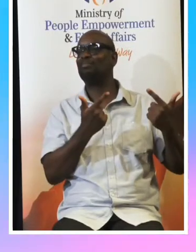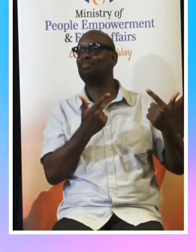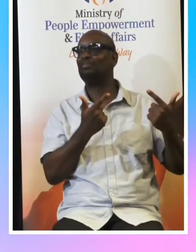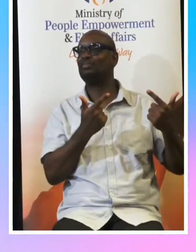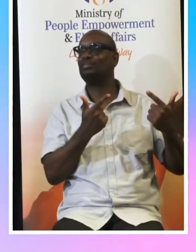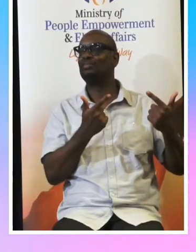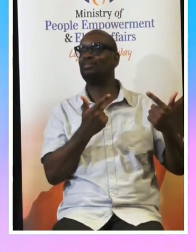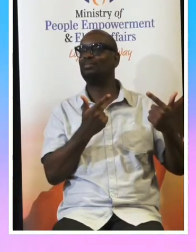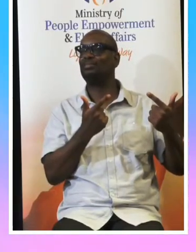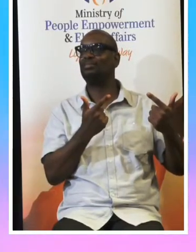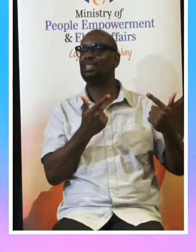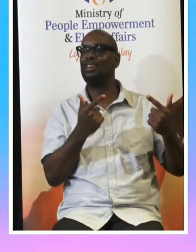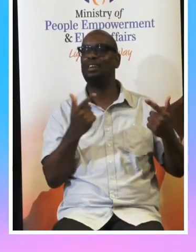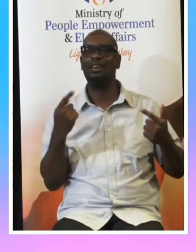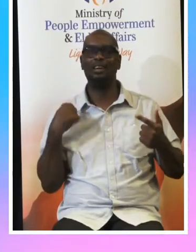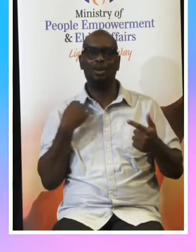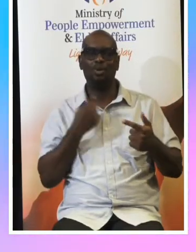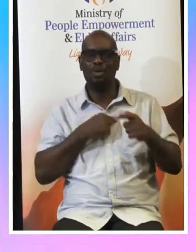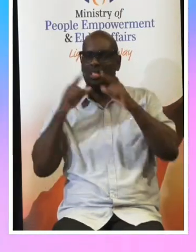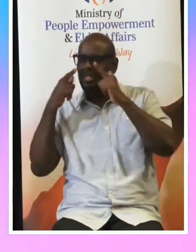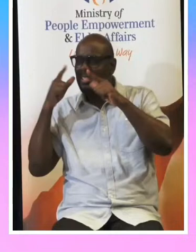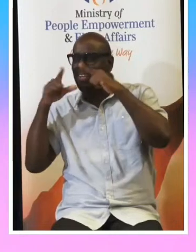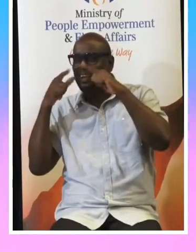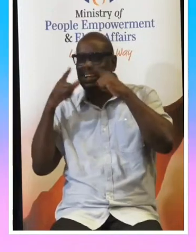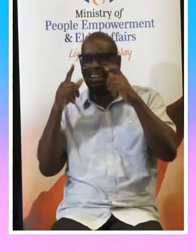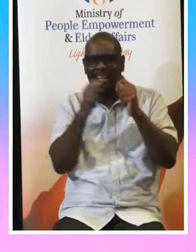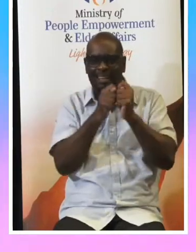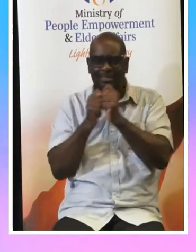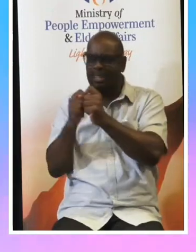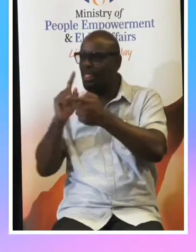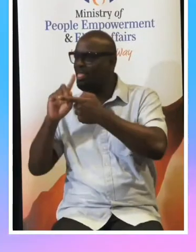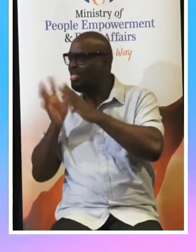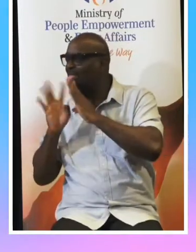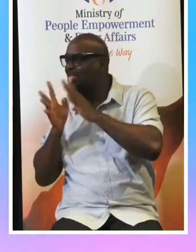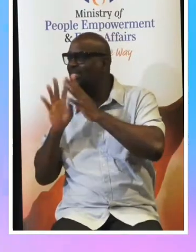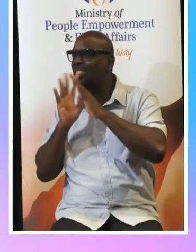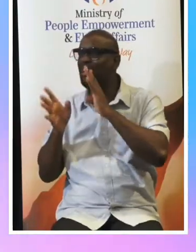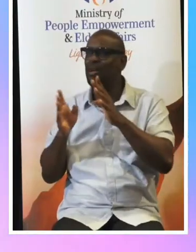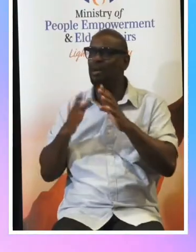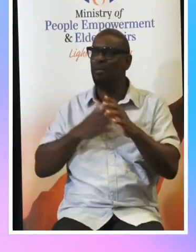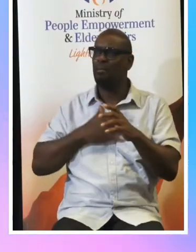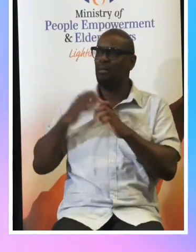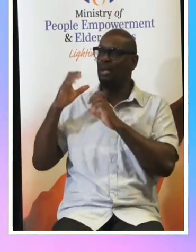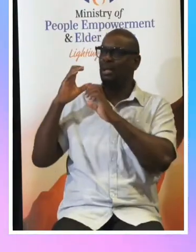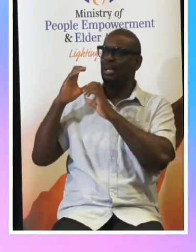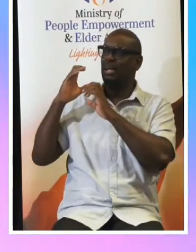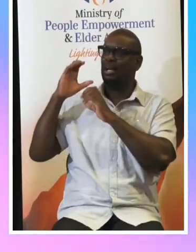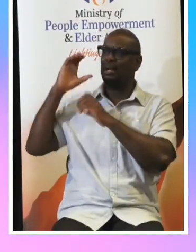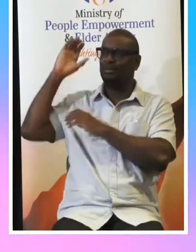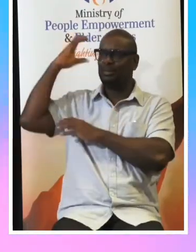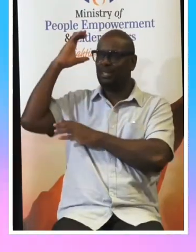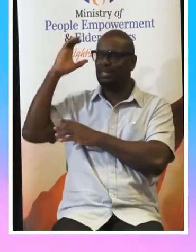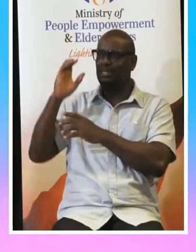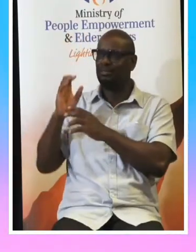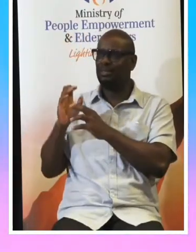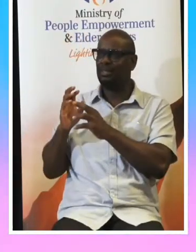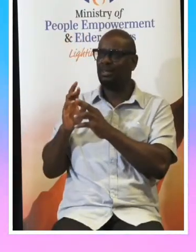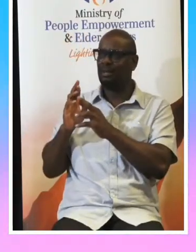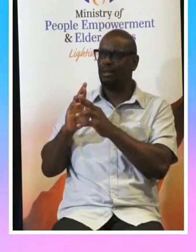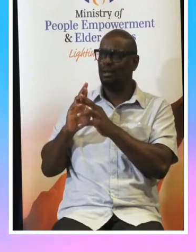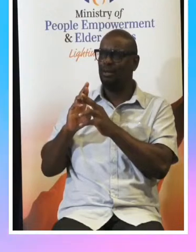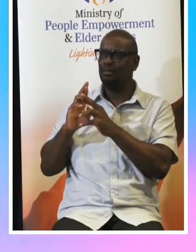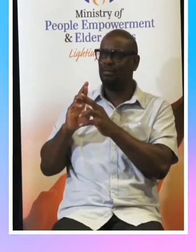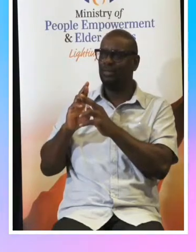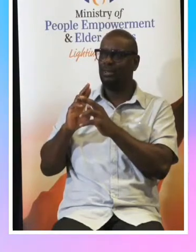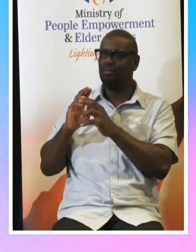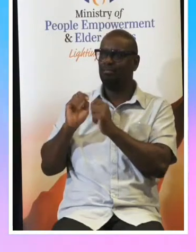Together, we laughed and conversed, and my cousins raced on a supersonic red bicycle